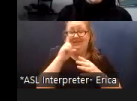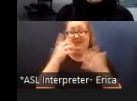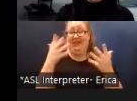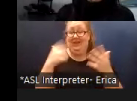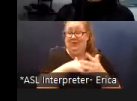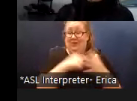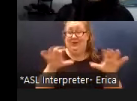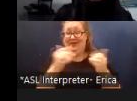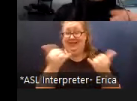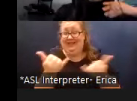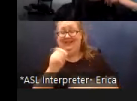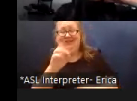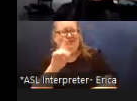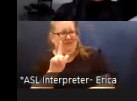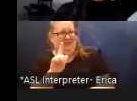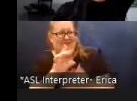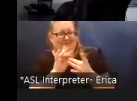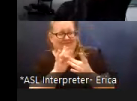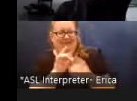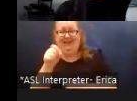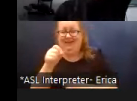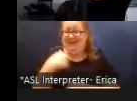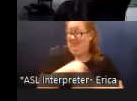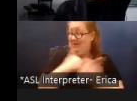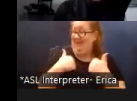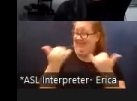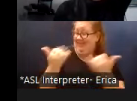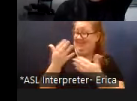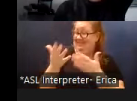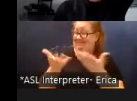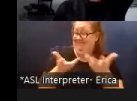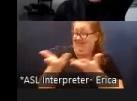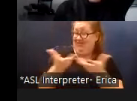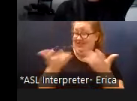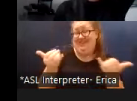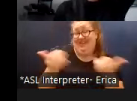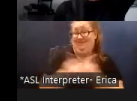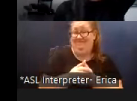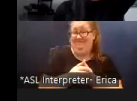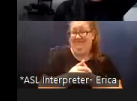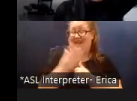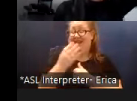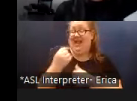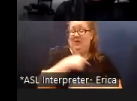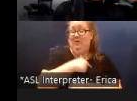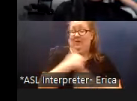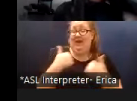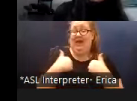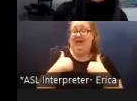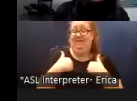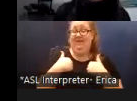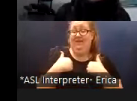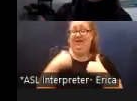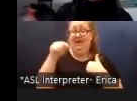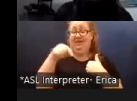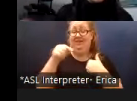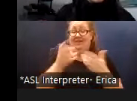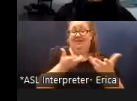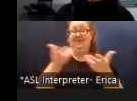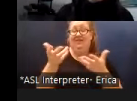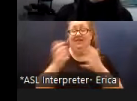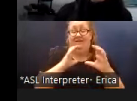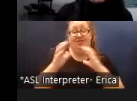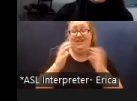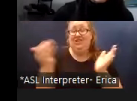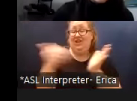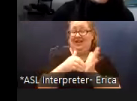this. yeah, we're having this conversation now. And Joe? we are going to have this conversation again